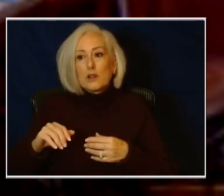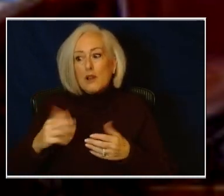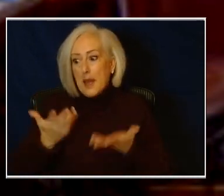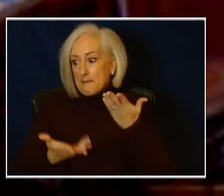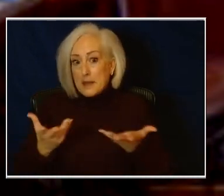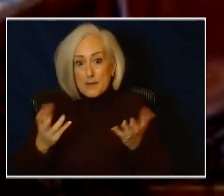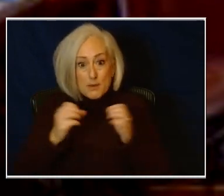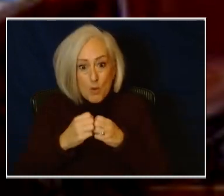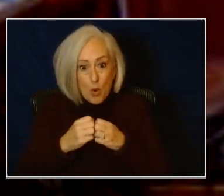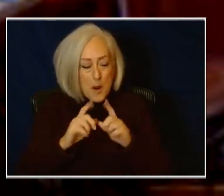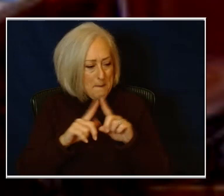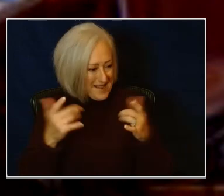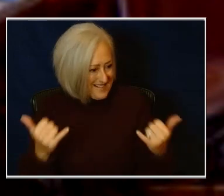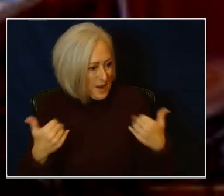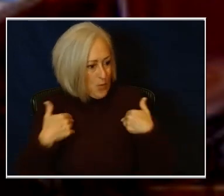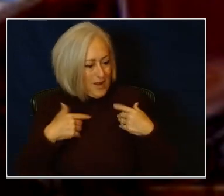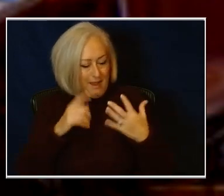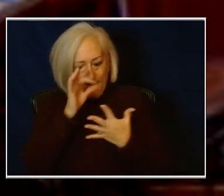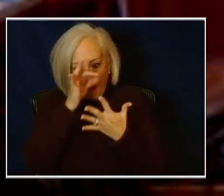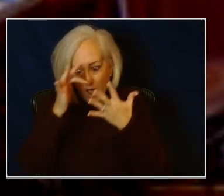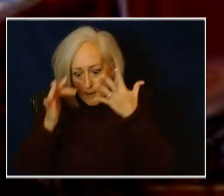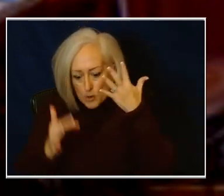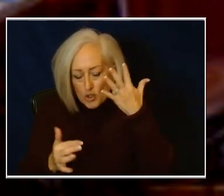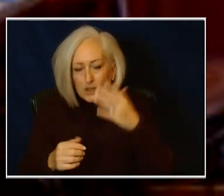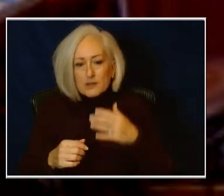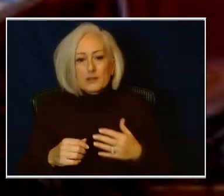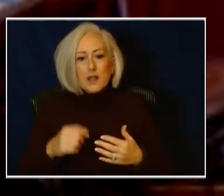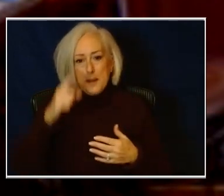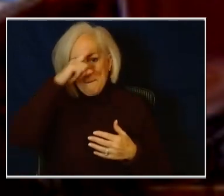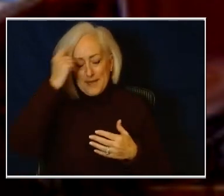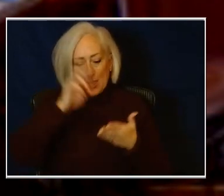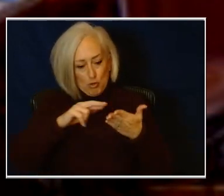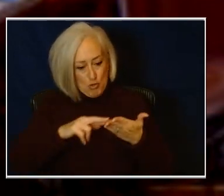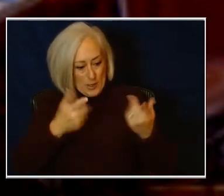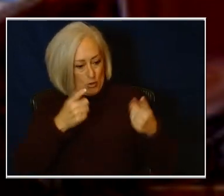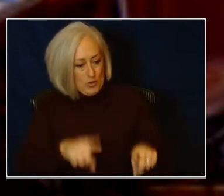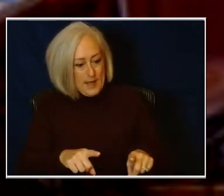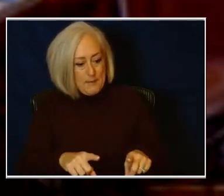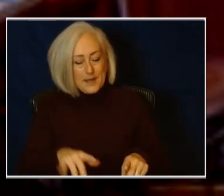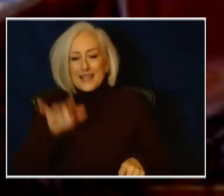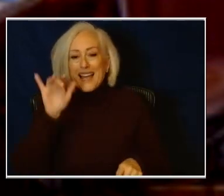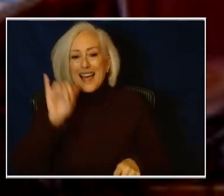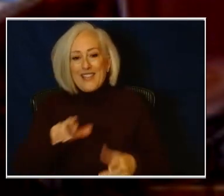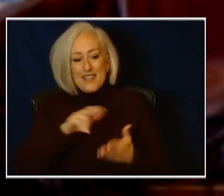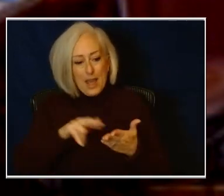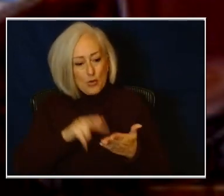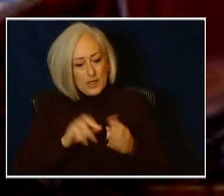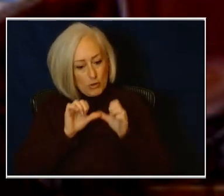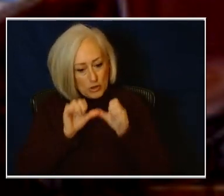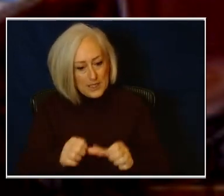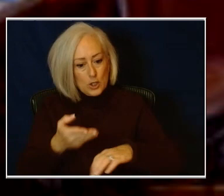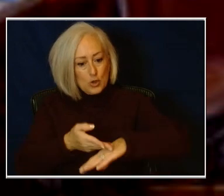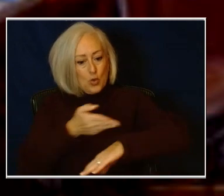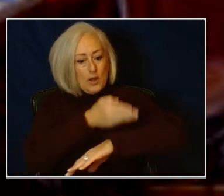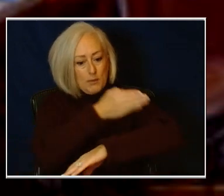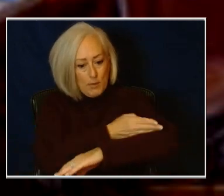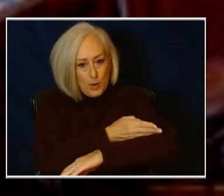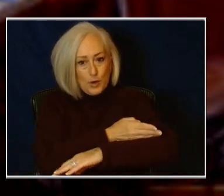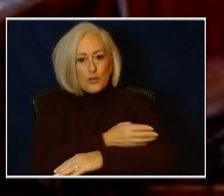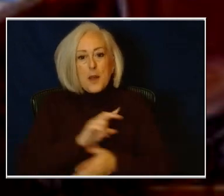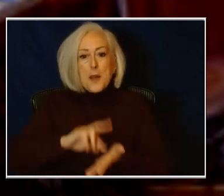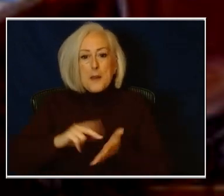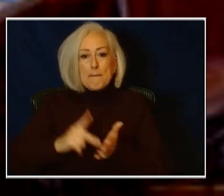have so many other options for breast cancer patients because of research, and that's continuing to improve, where it's less invasive and